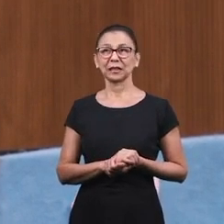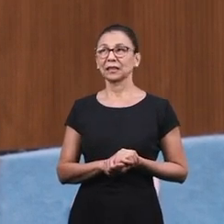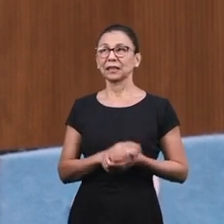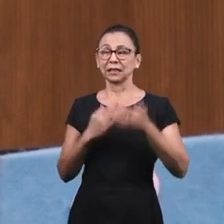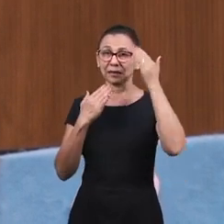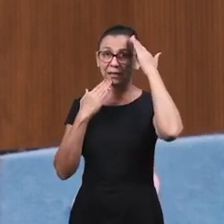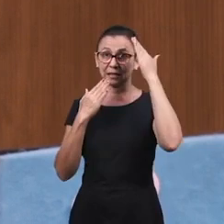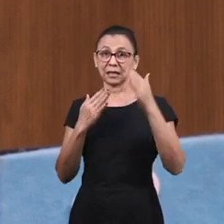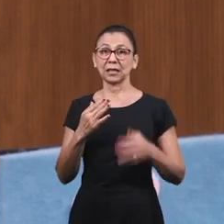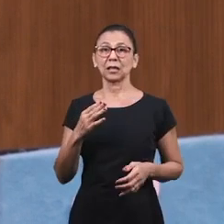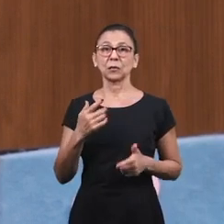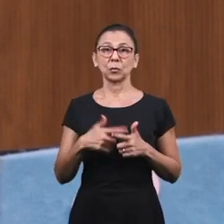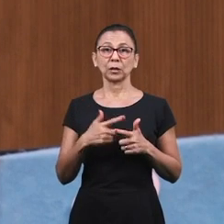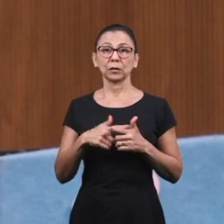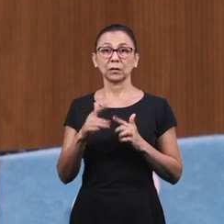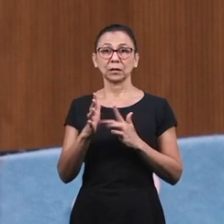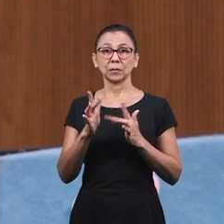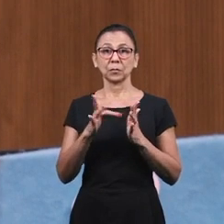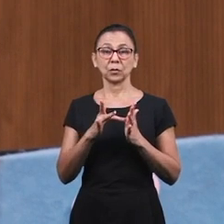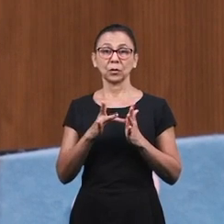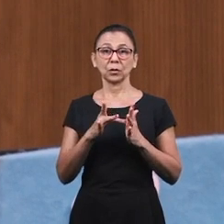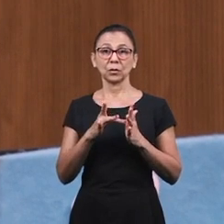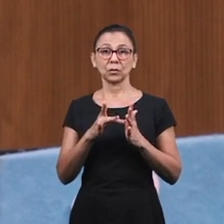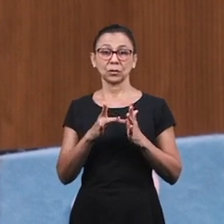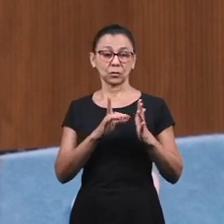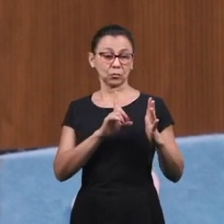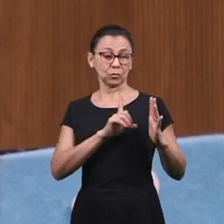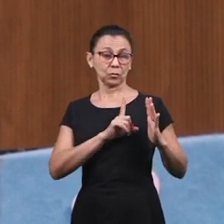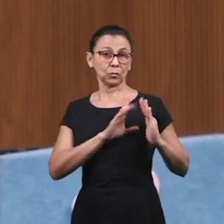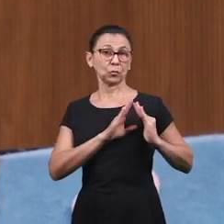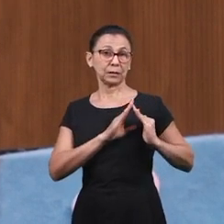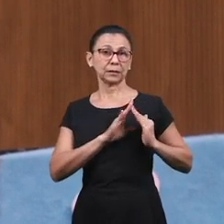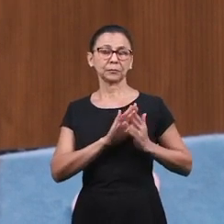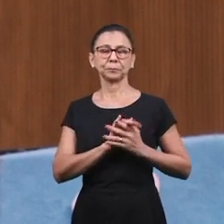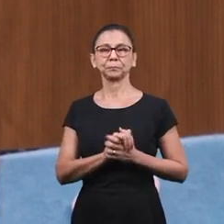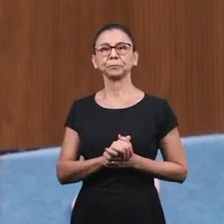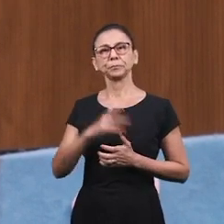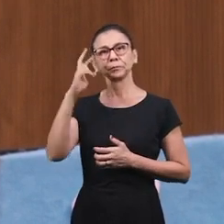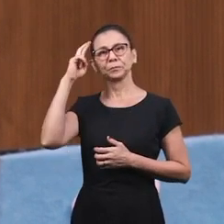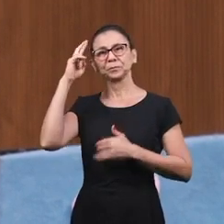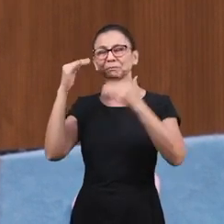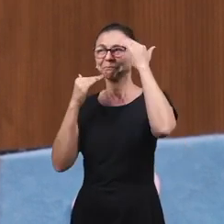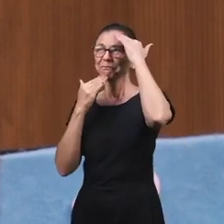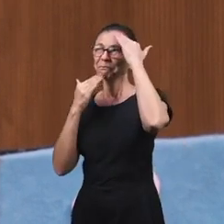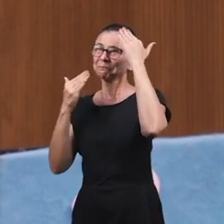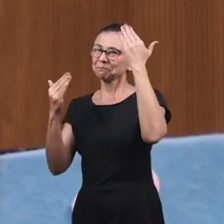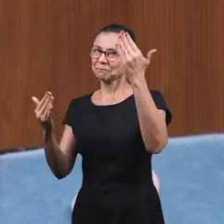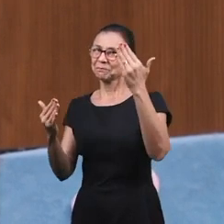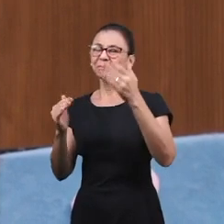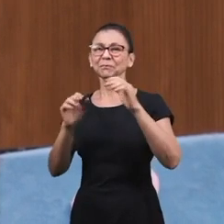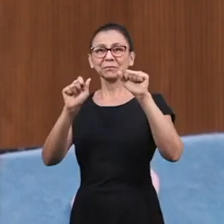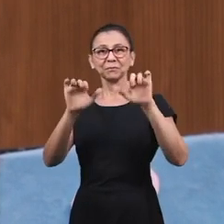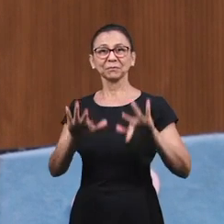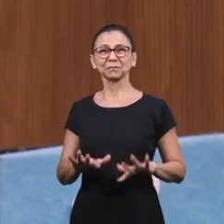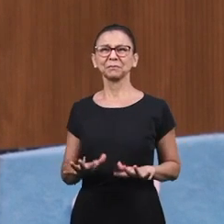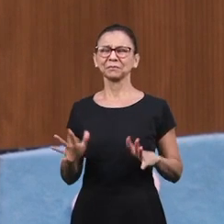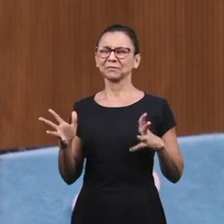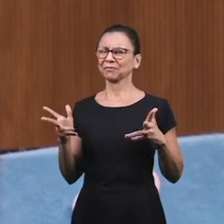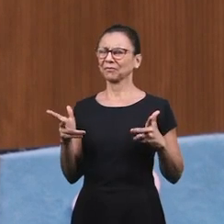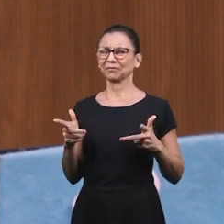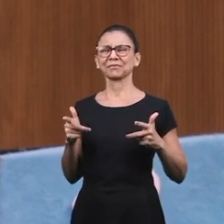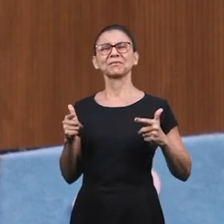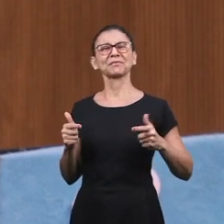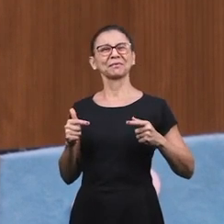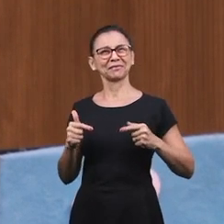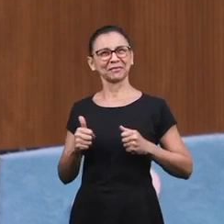have Jesus being born in our hearts. Lord, we thank you, we glorify you for this blessing, this amazing blessing that you